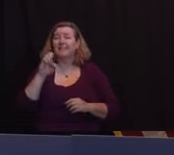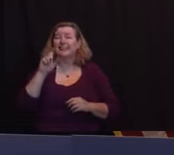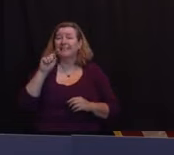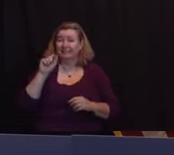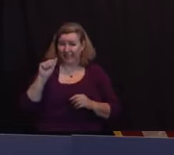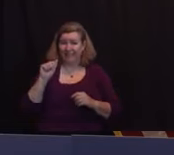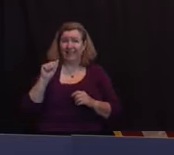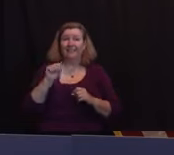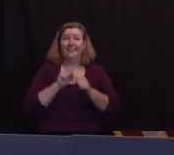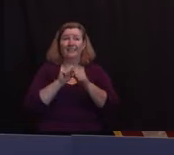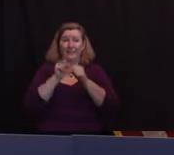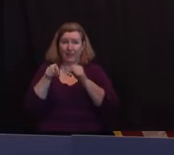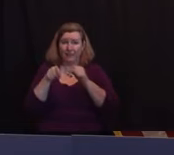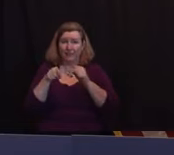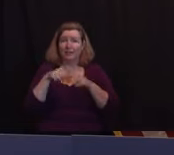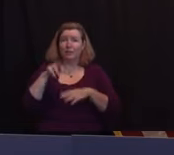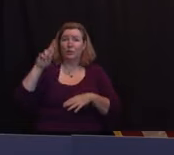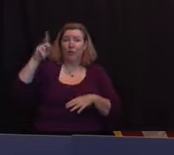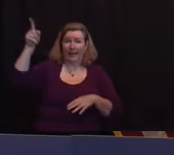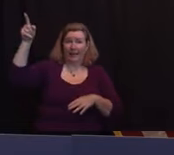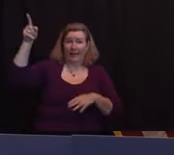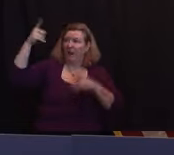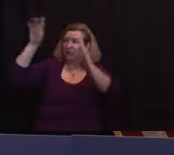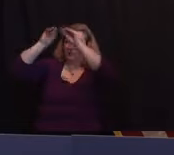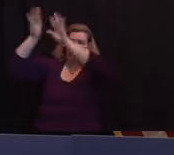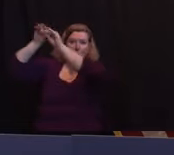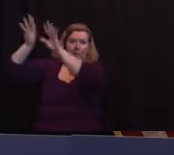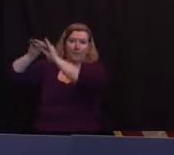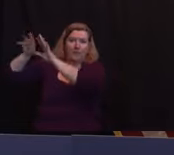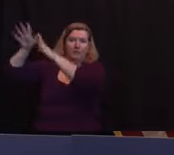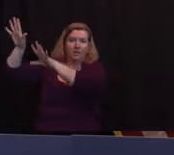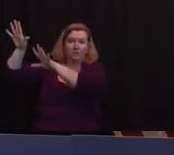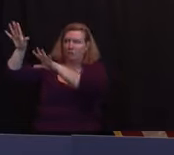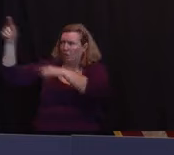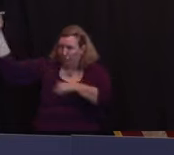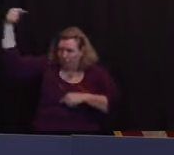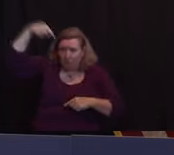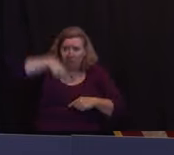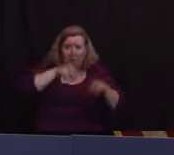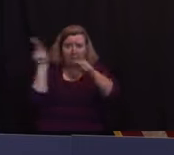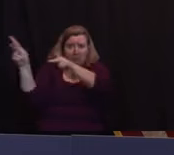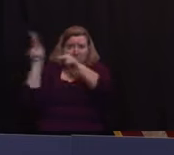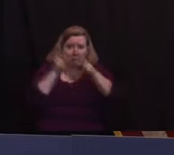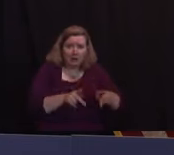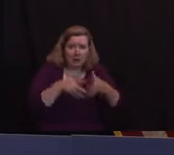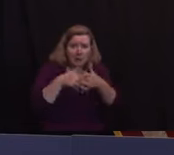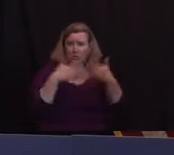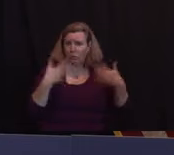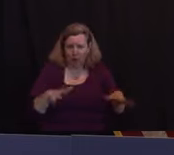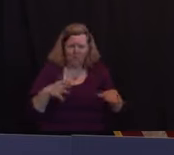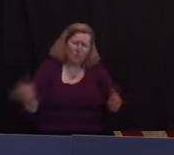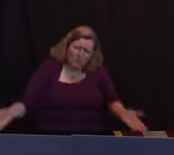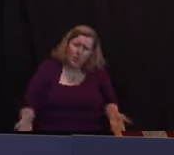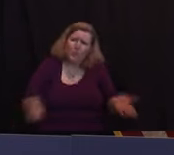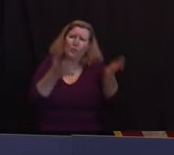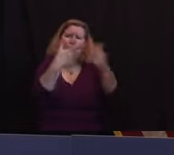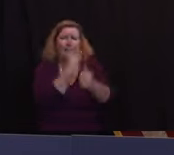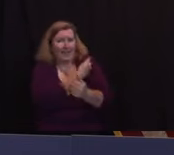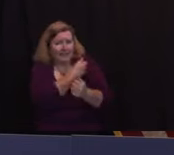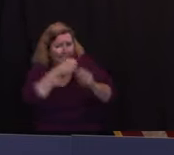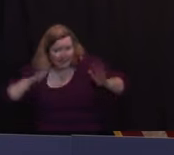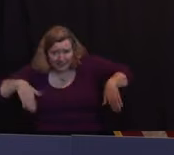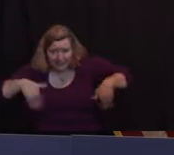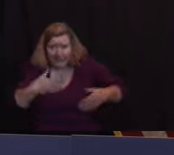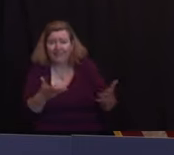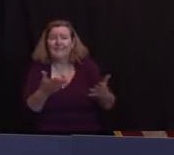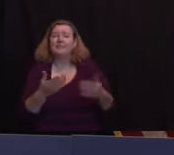UK, so we cannot let that happen here. We need individuals to get vaccinated and ensure that they get their second dose to